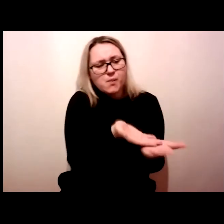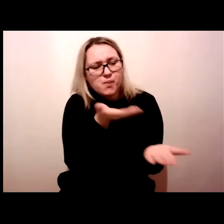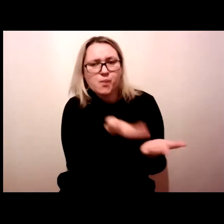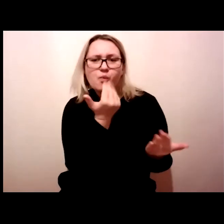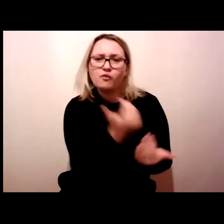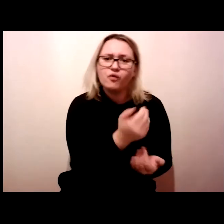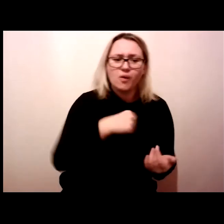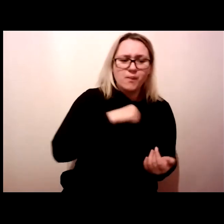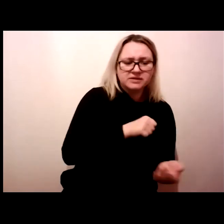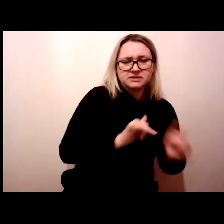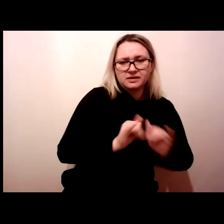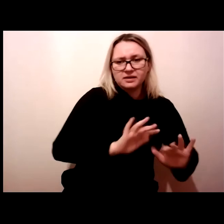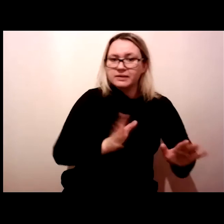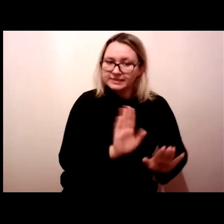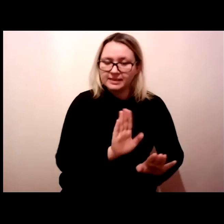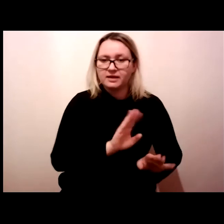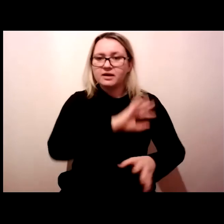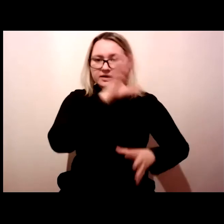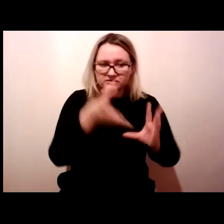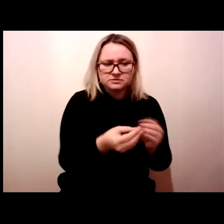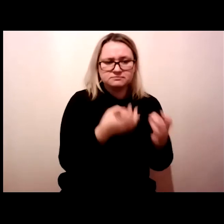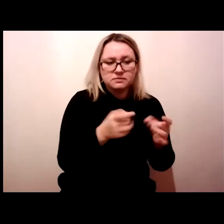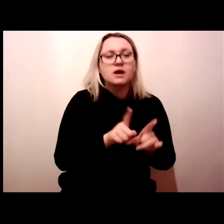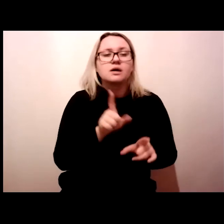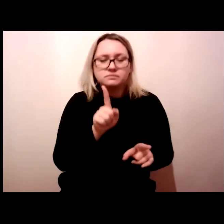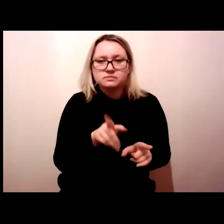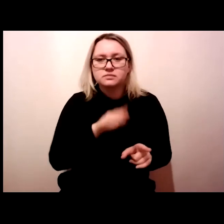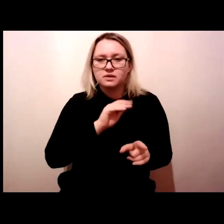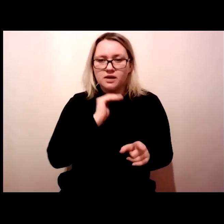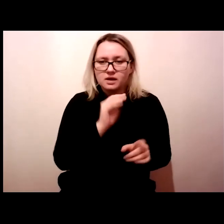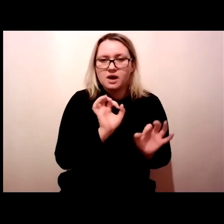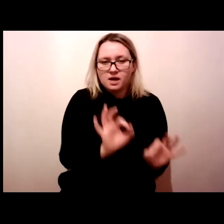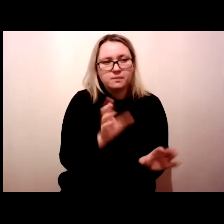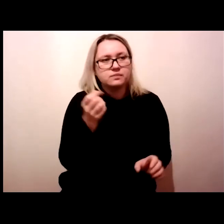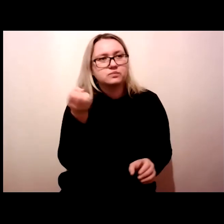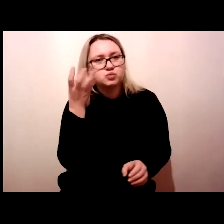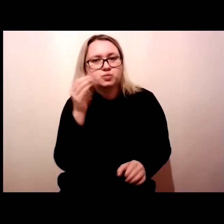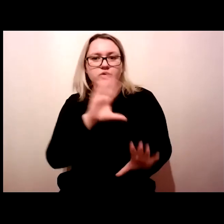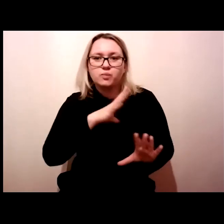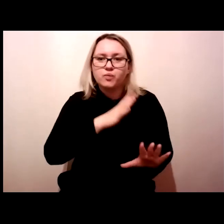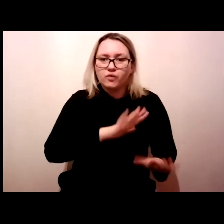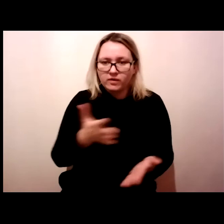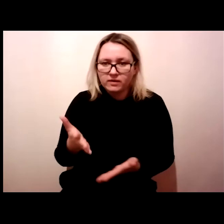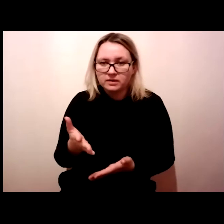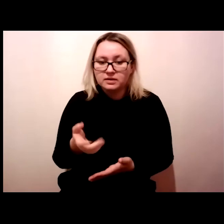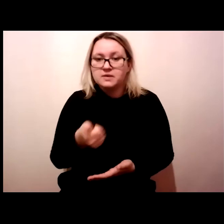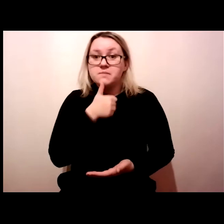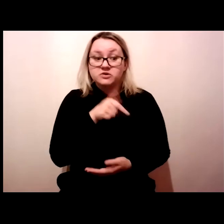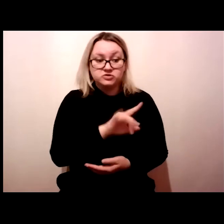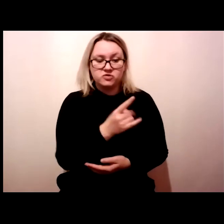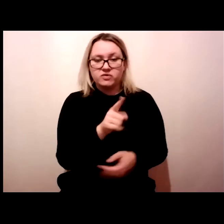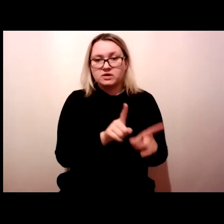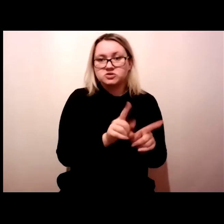happened without any rush to give advice. The child has to be simply understood, and this is the